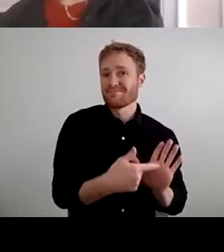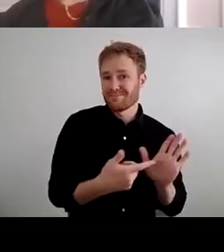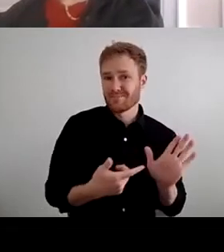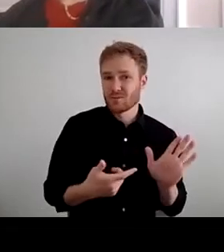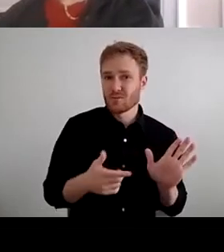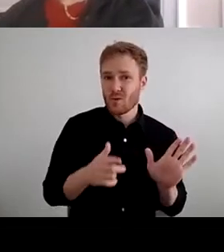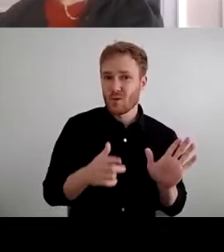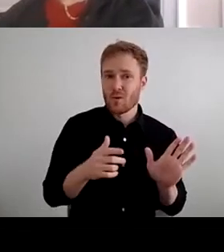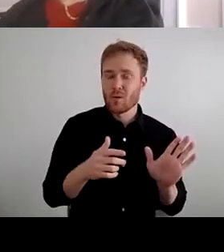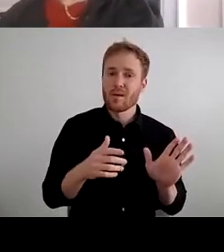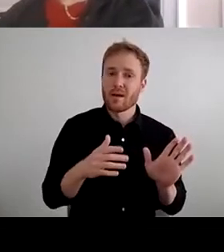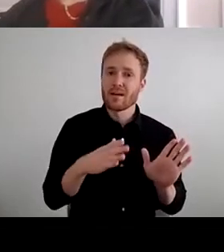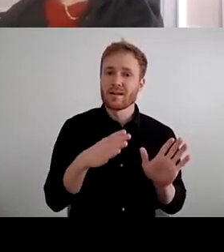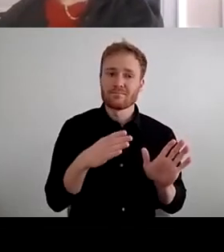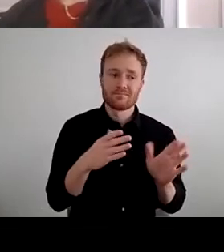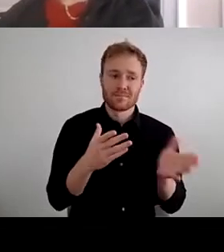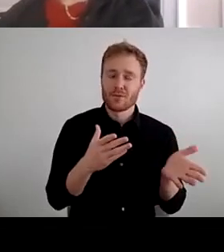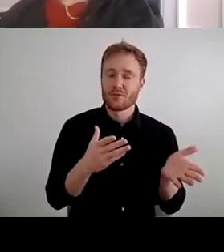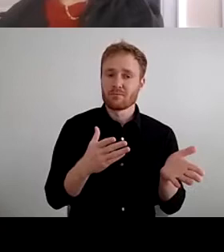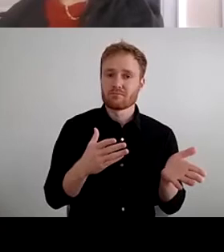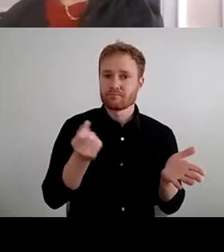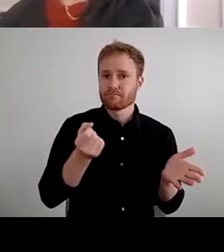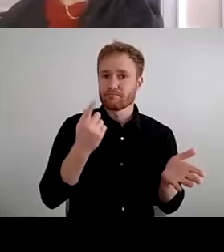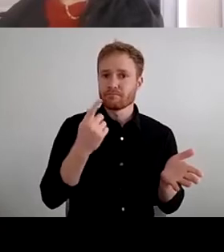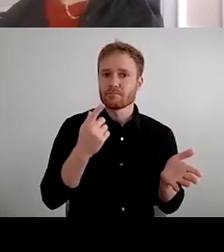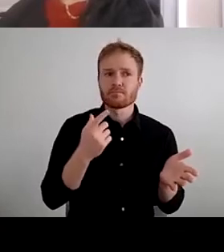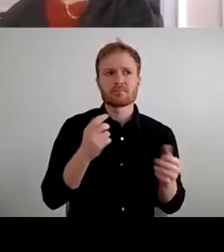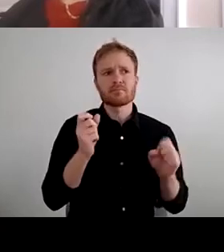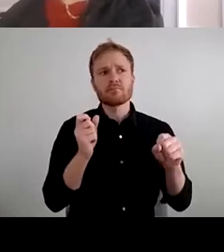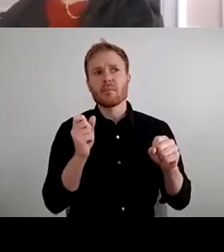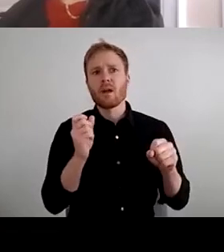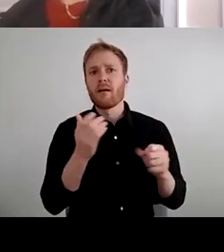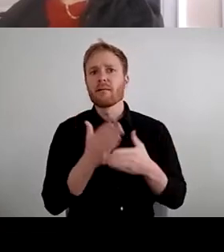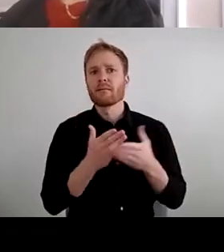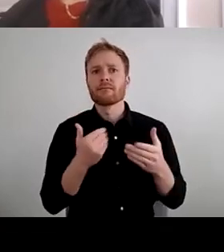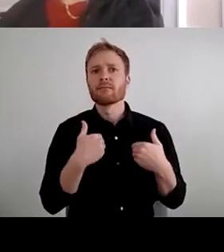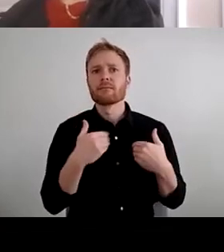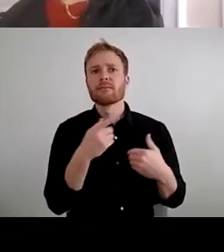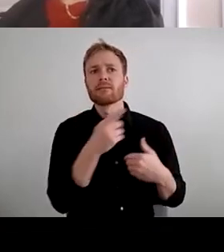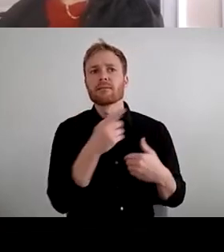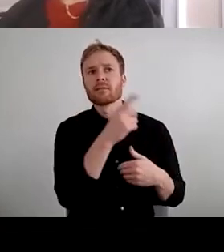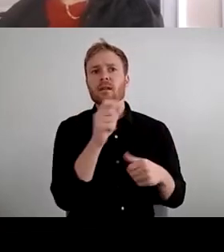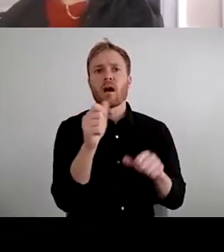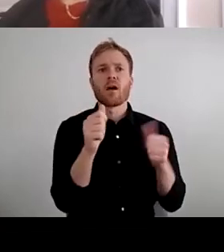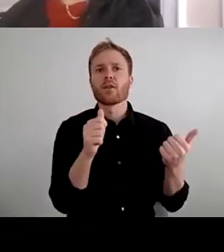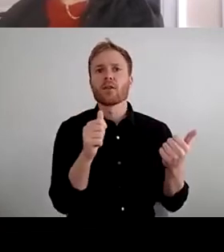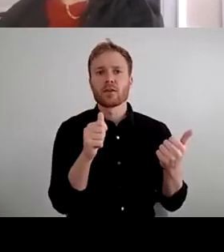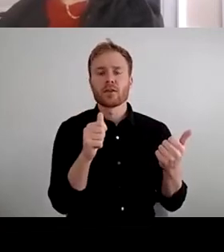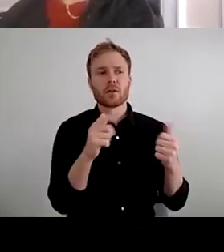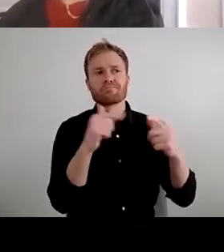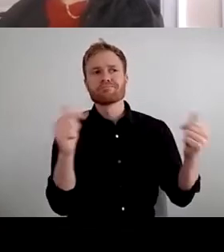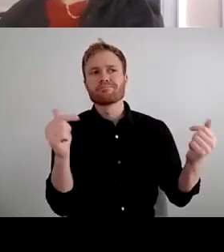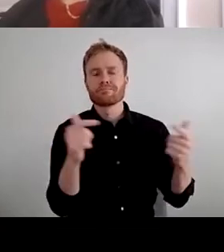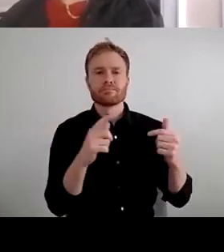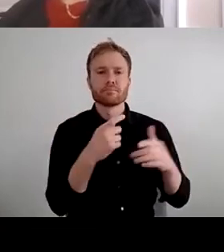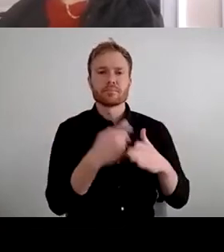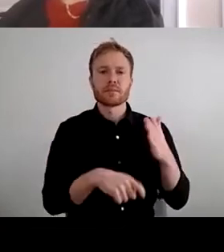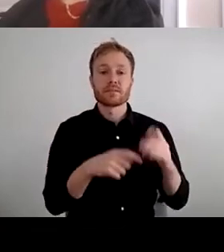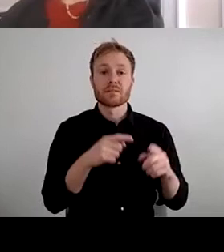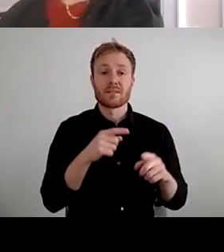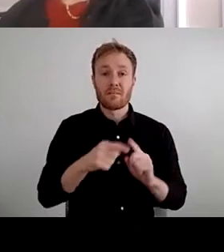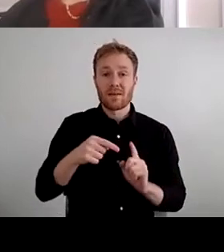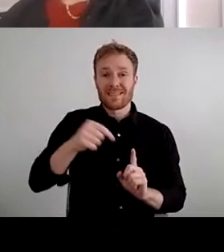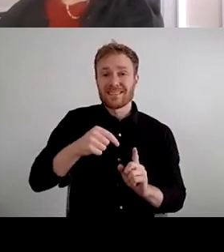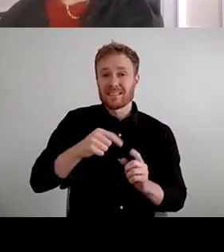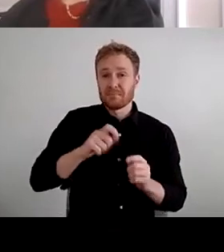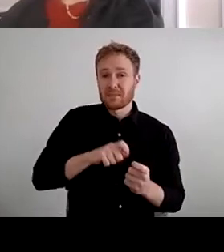So understand that there are some other ones out there that you may see different variable prices. But this one was the one that was